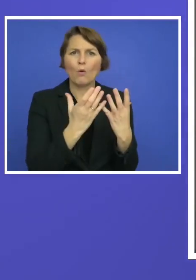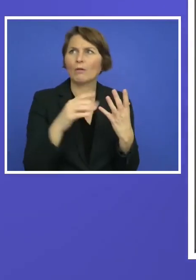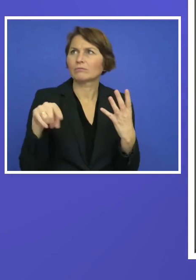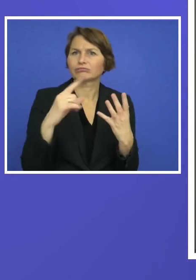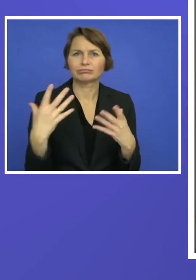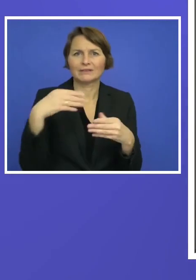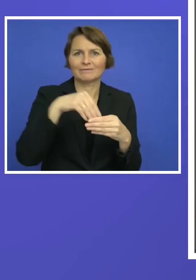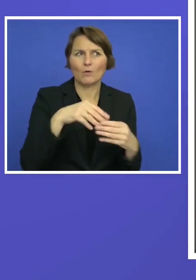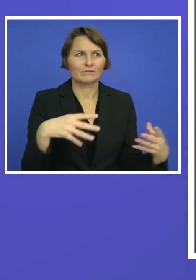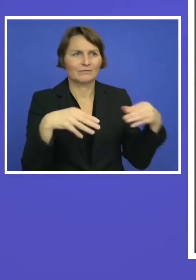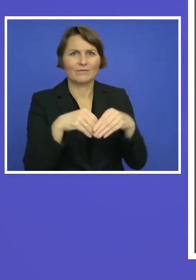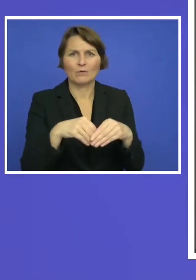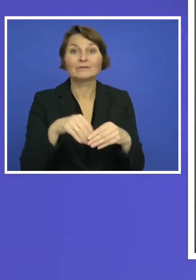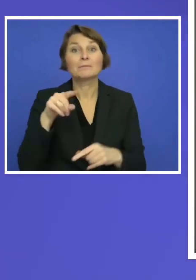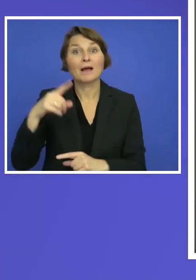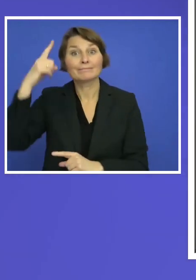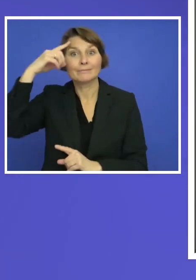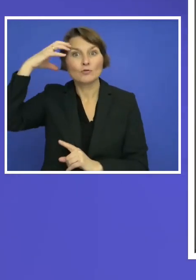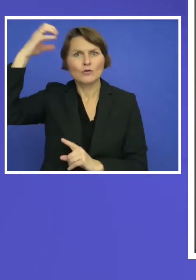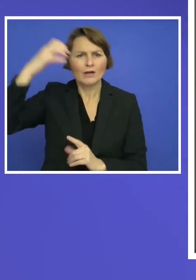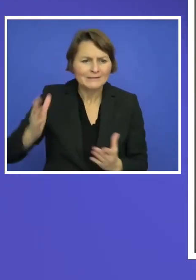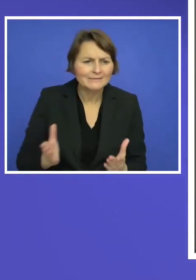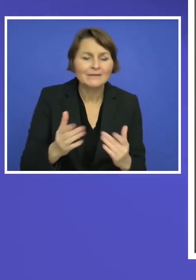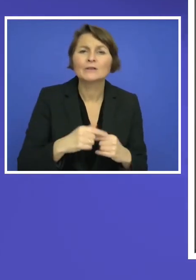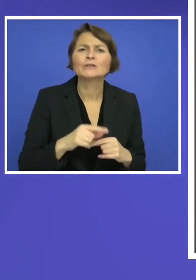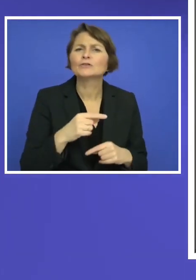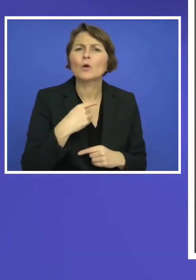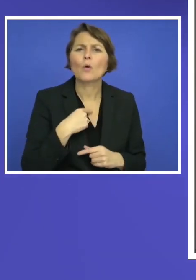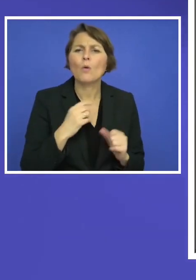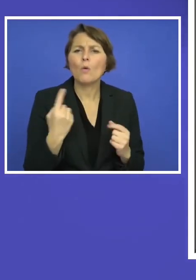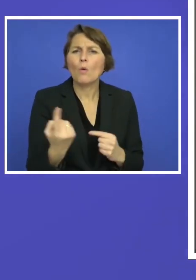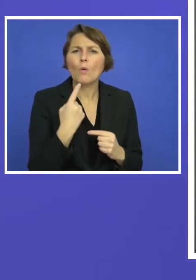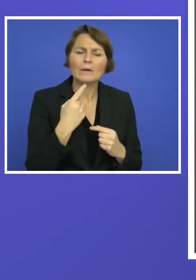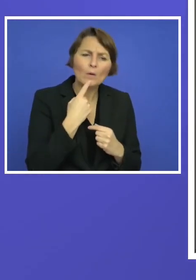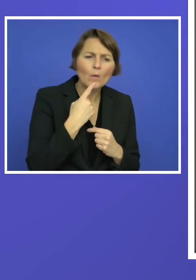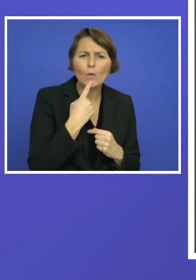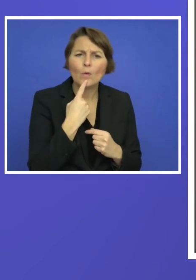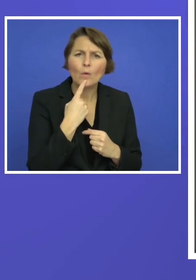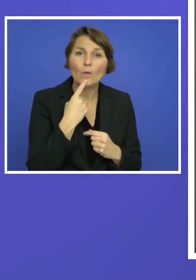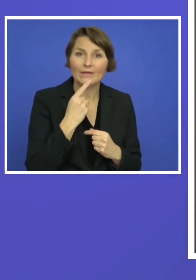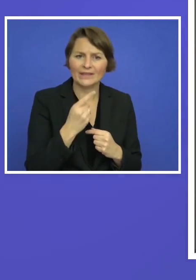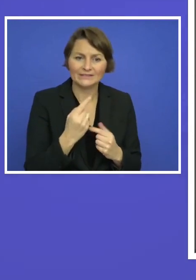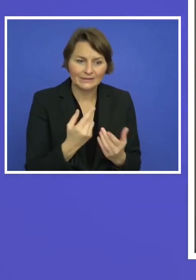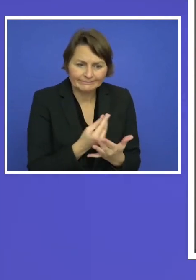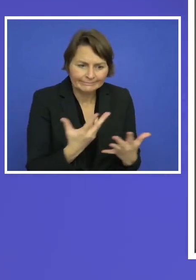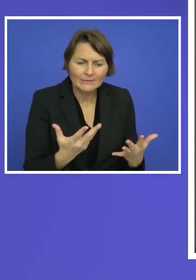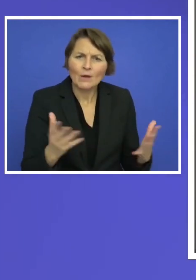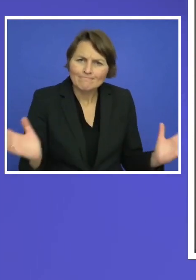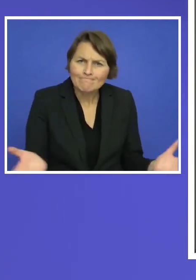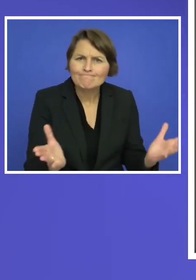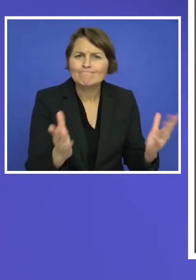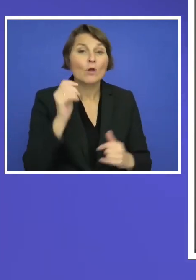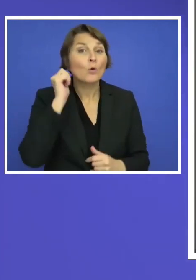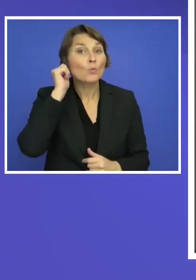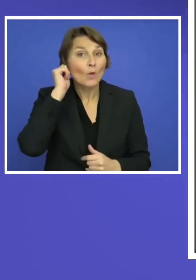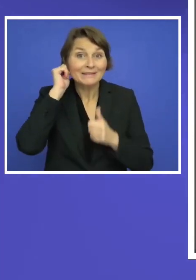there is no mean to have only half of the potential in use. Women, be powerful.